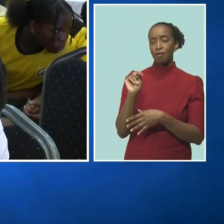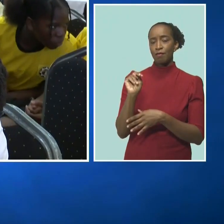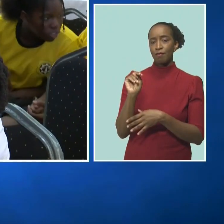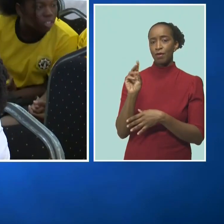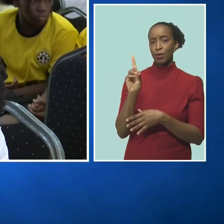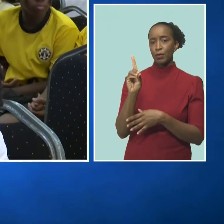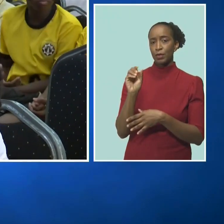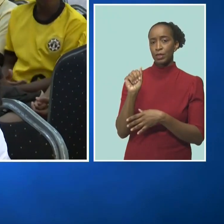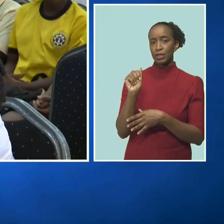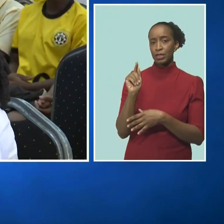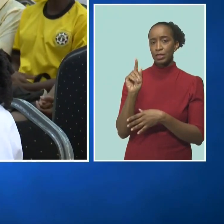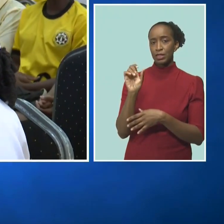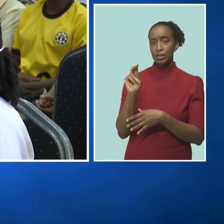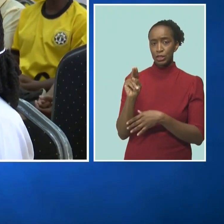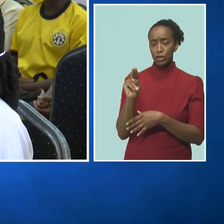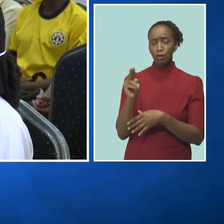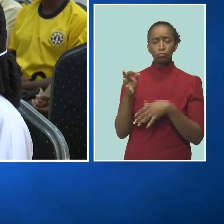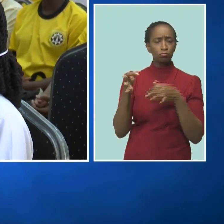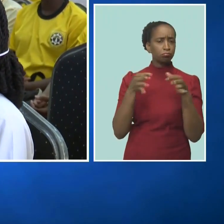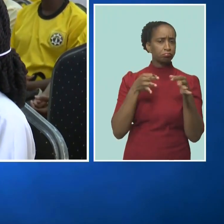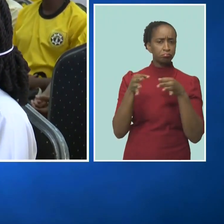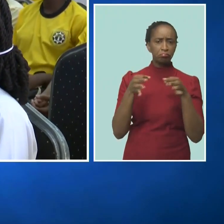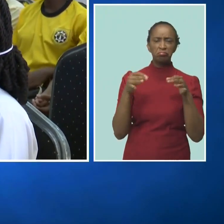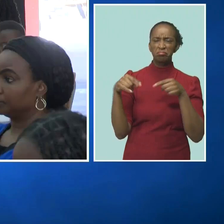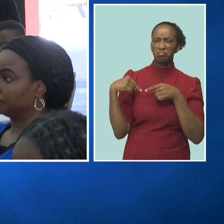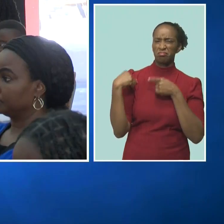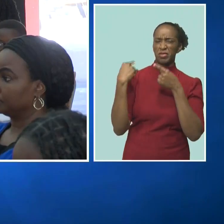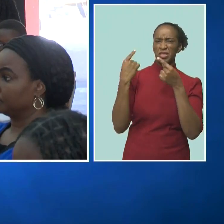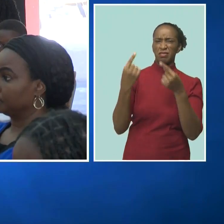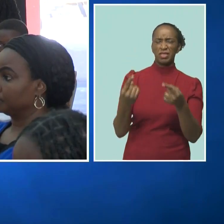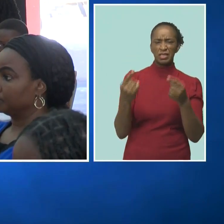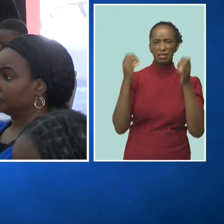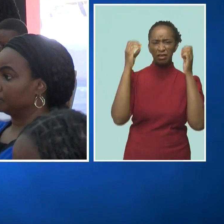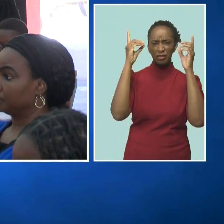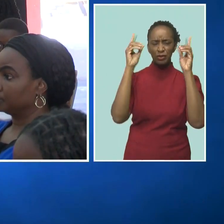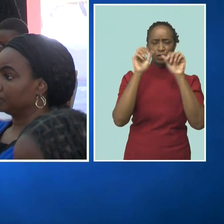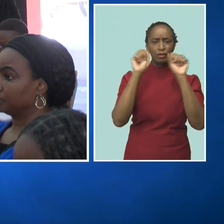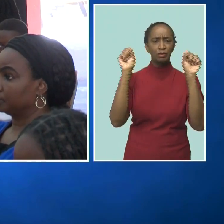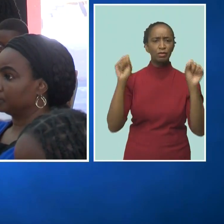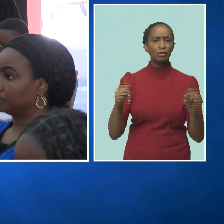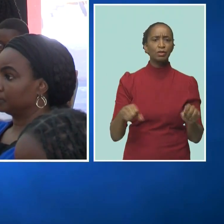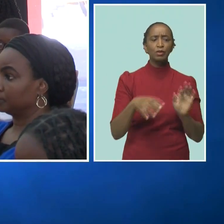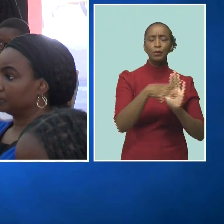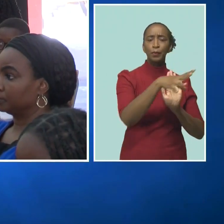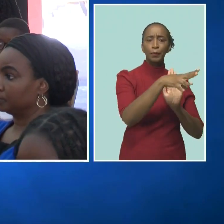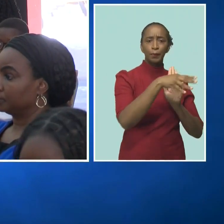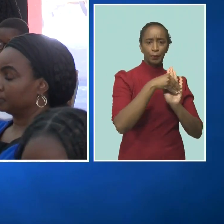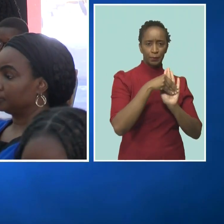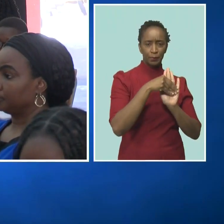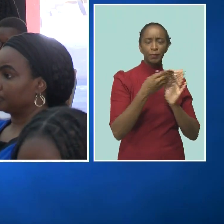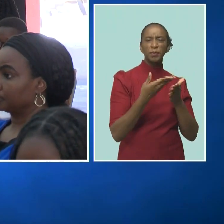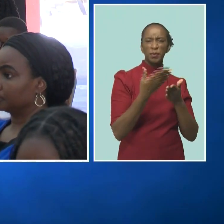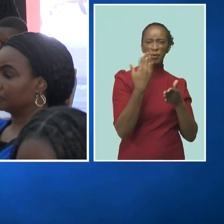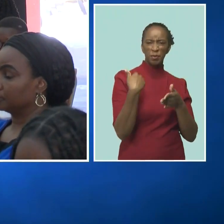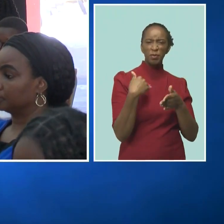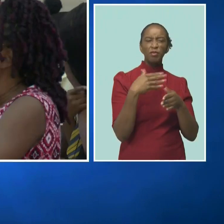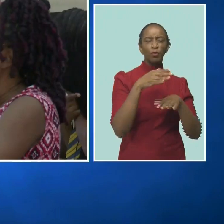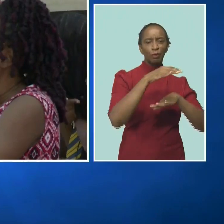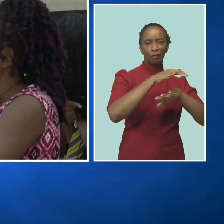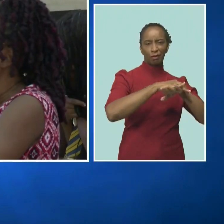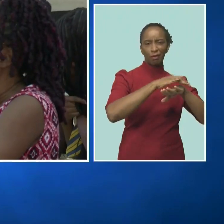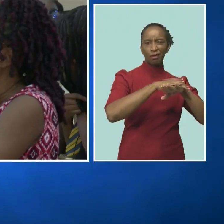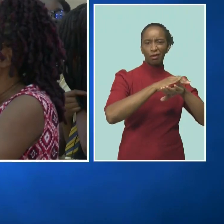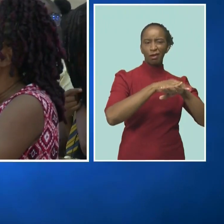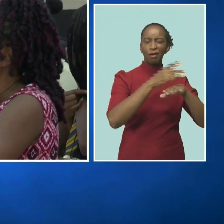the island's education system over the last few decades has been modeled on what obtained under the colonial system, and